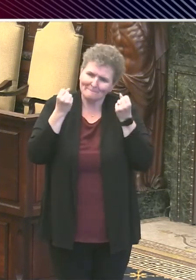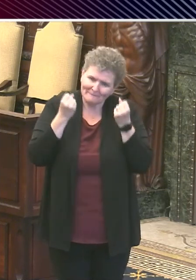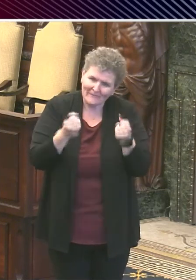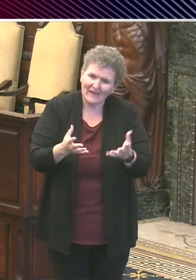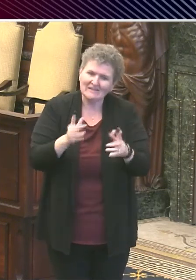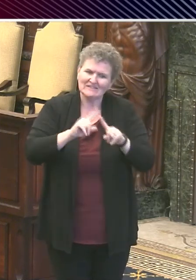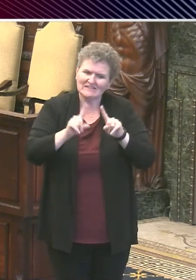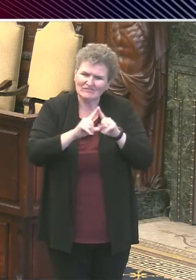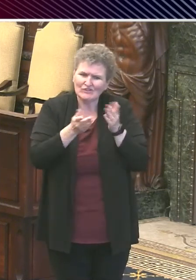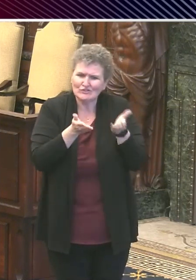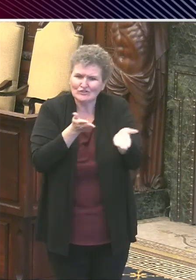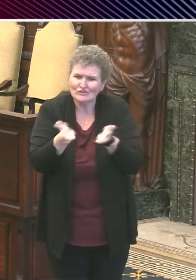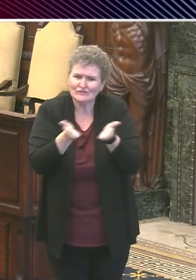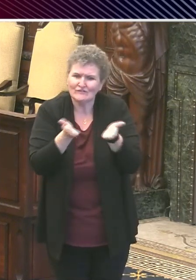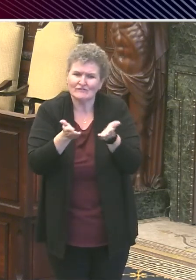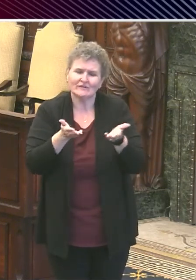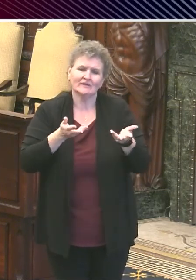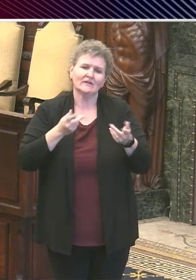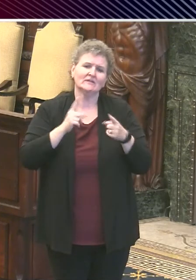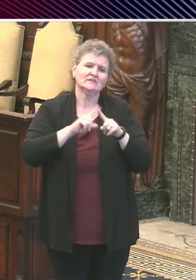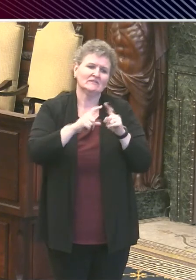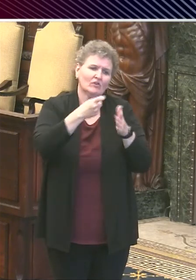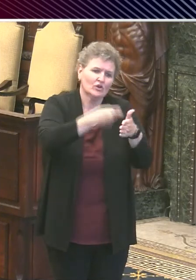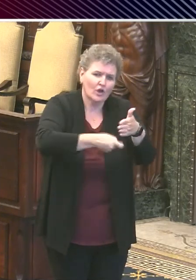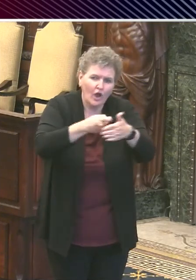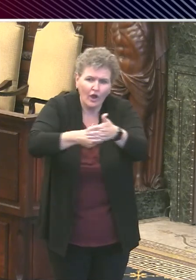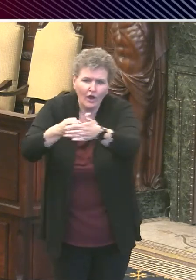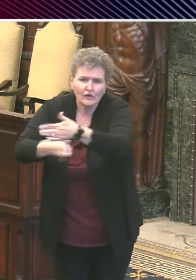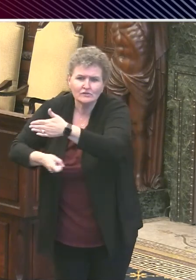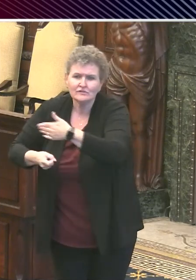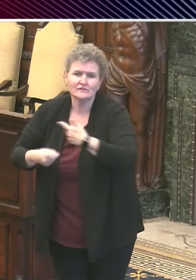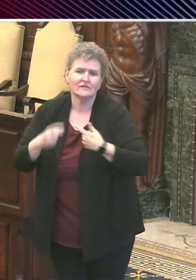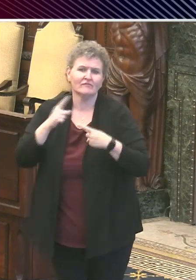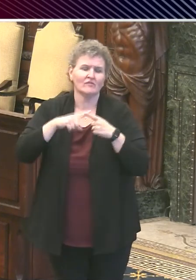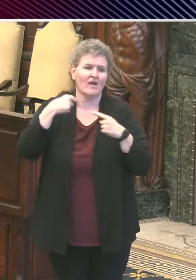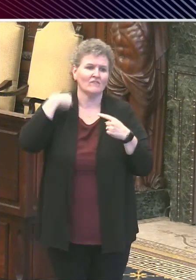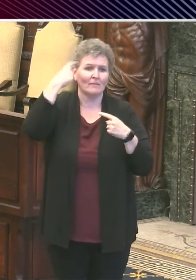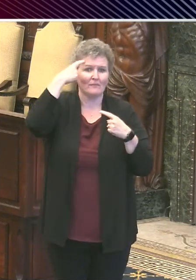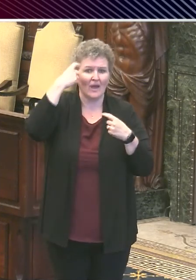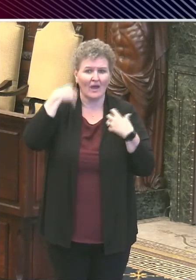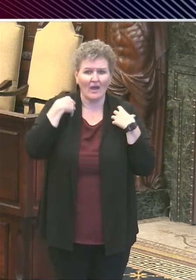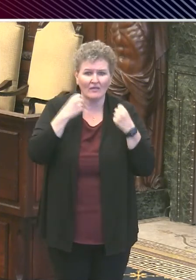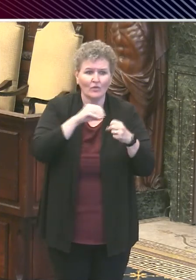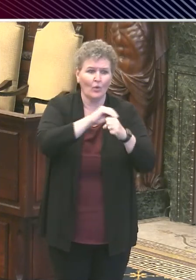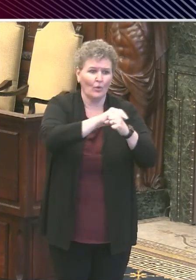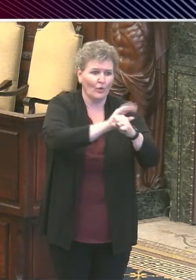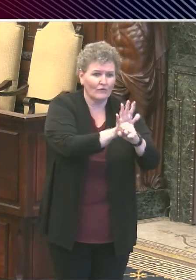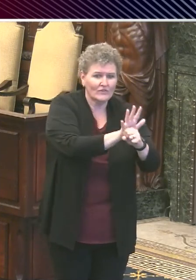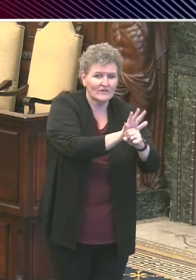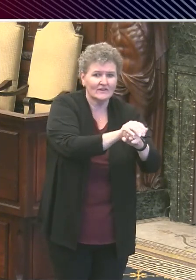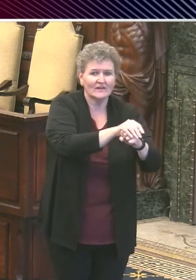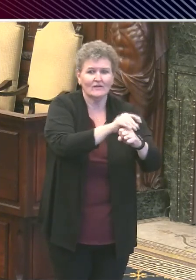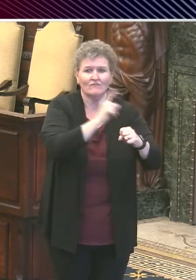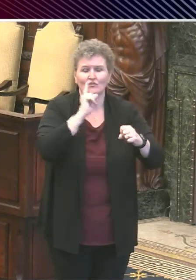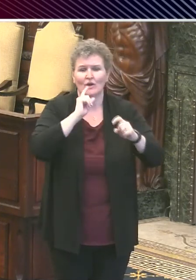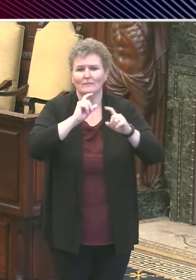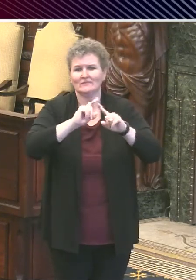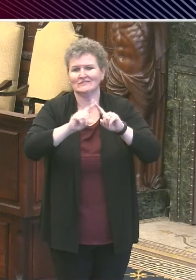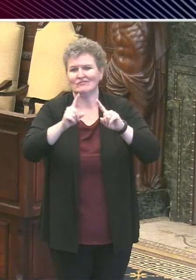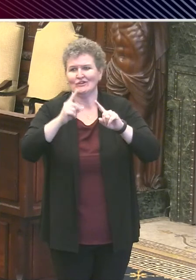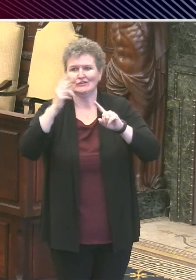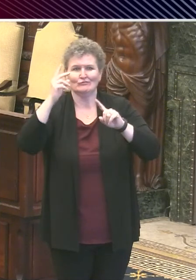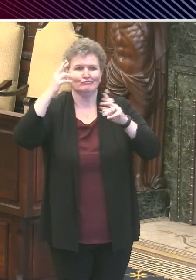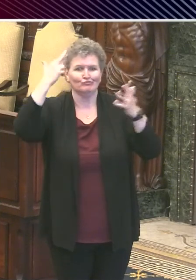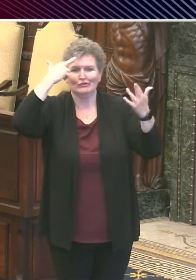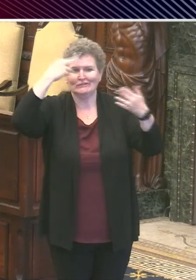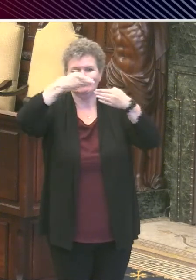are there regardless of the cost, whether you're having mental health problems because you had COVID or you have mental health problems for 20 other reasons. And so I would